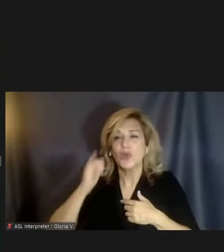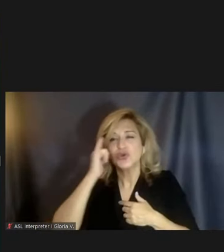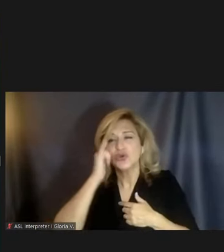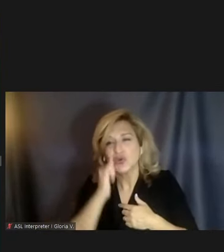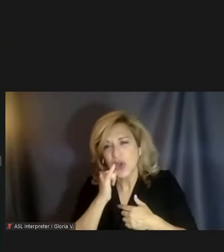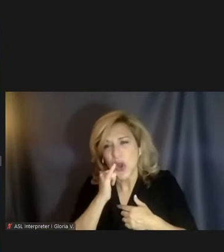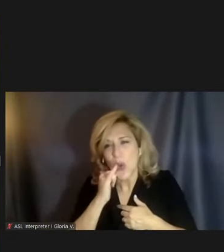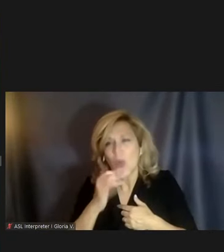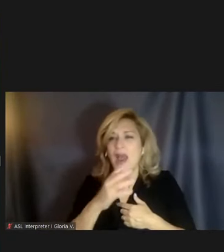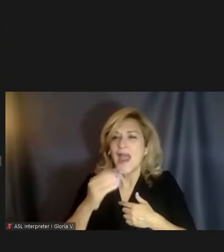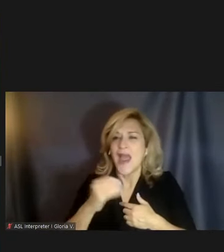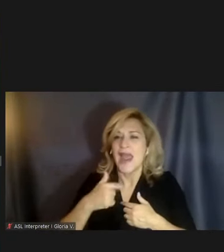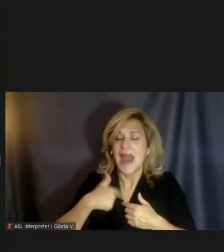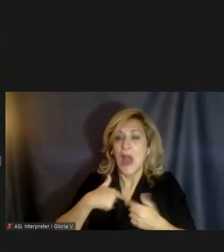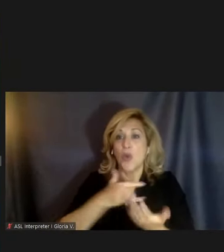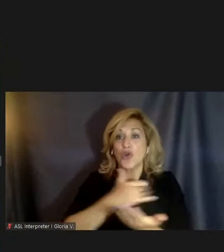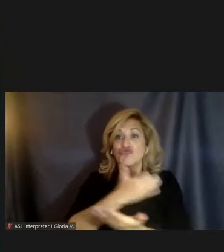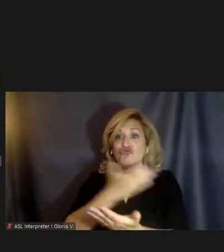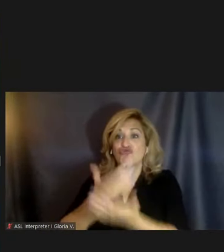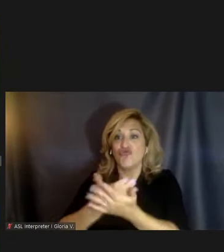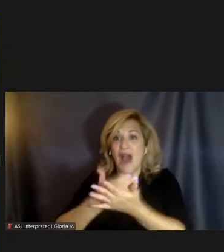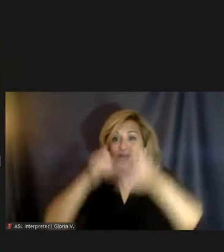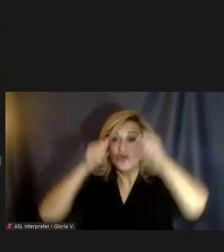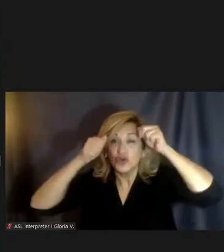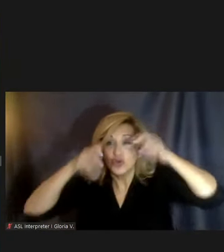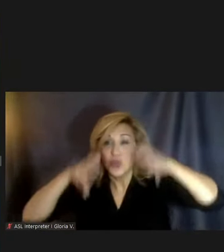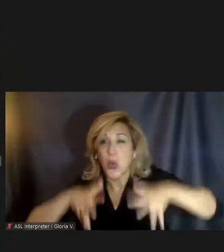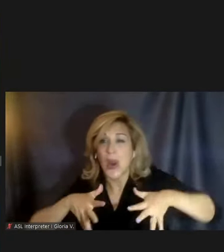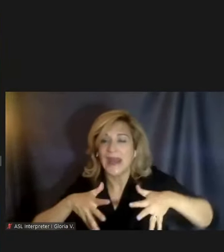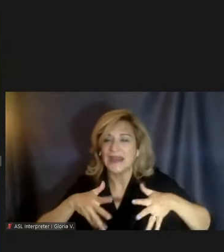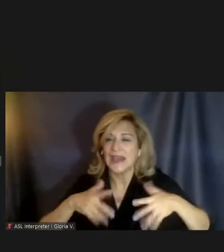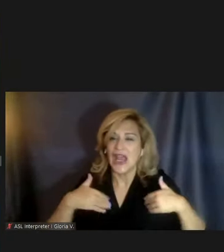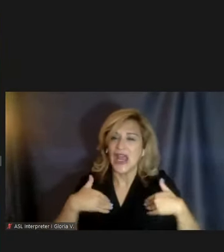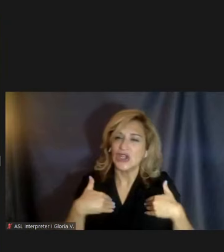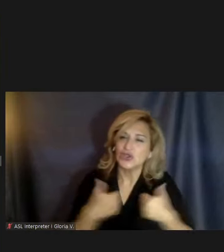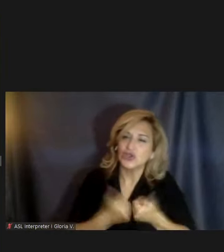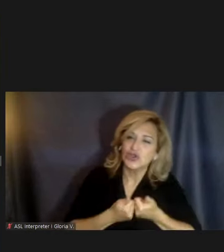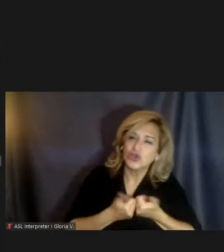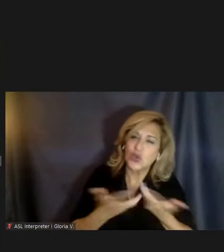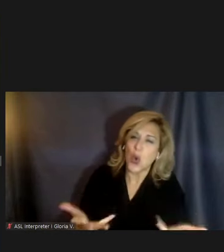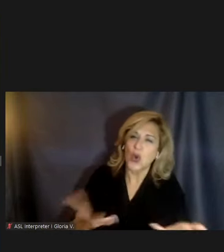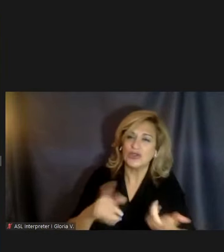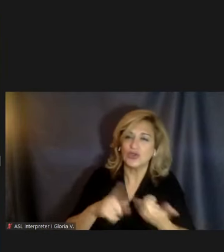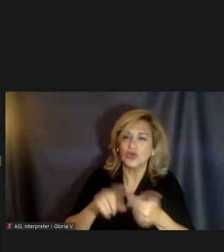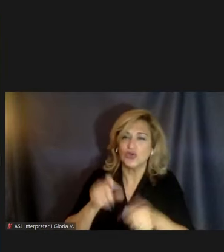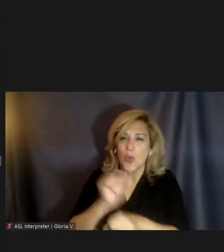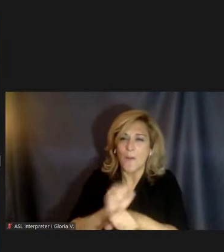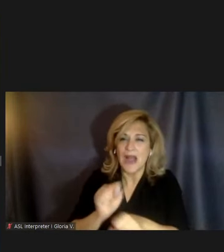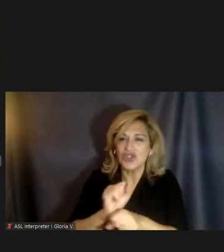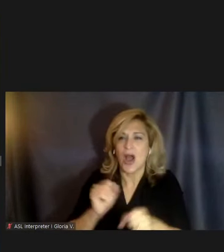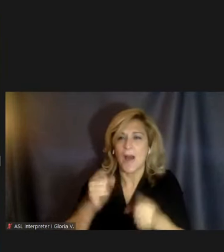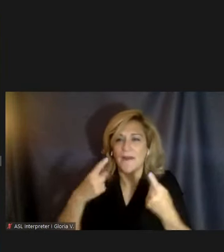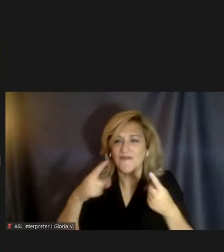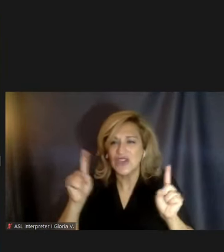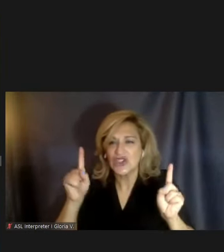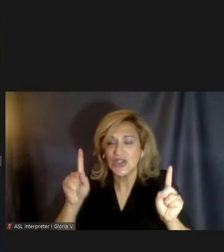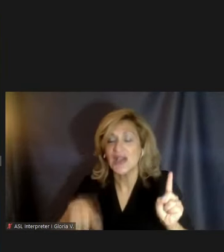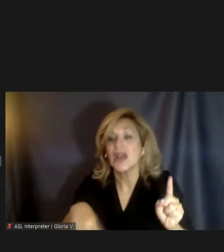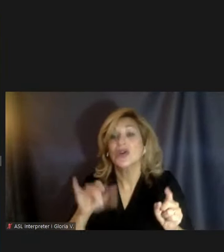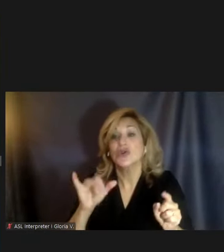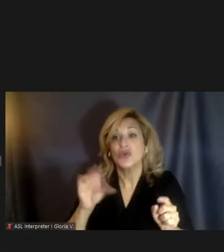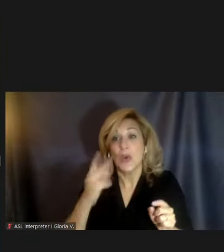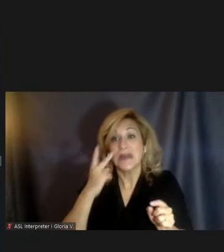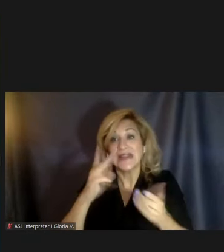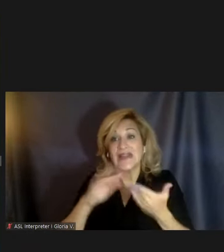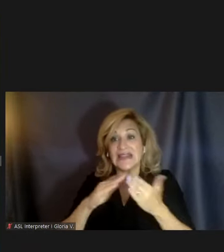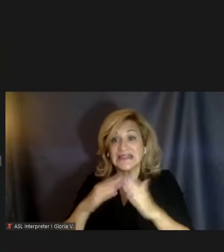I would arrive sweaty and too exhausted to do my job efficiently. I see that the city has gone to